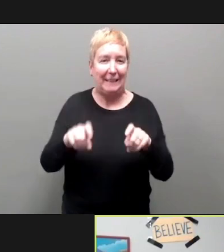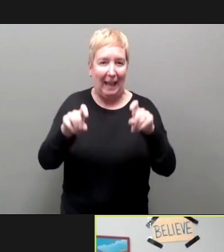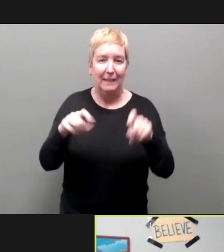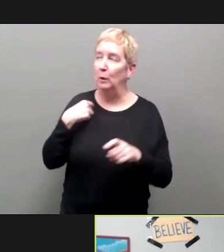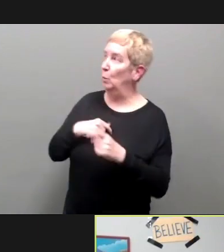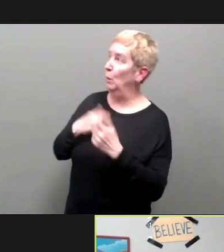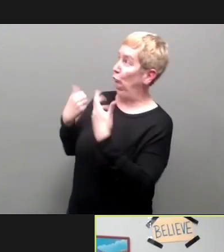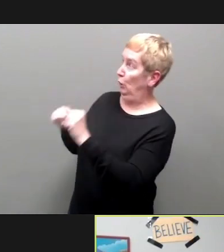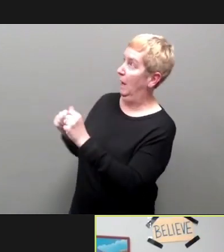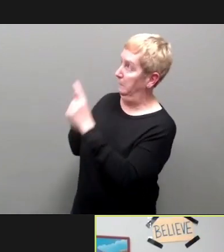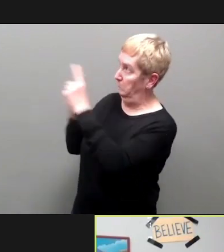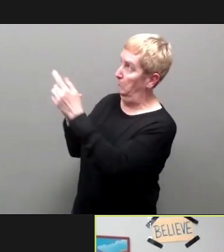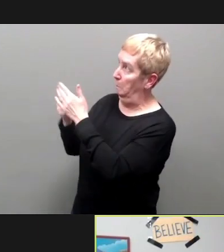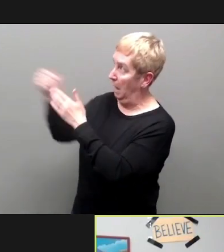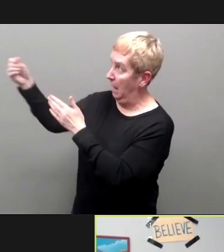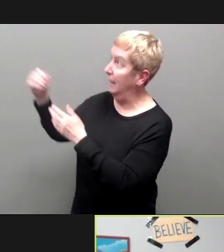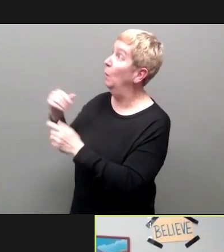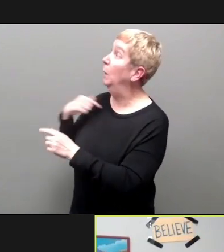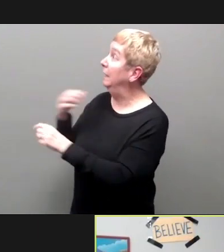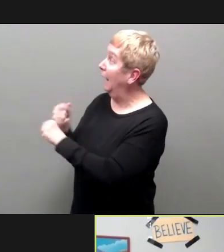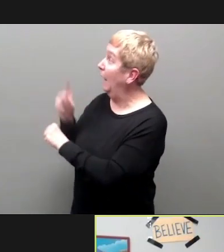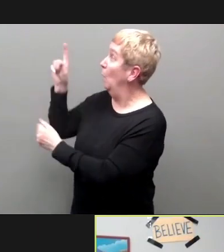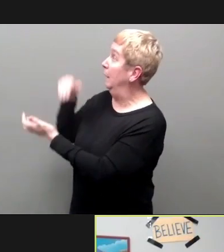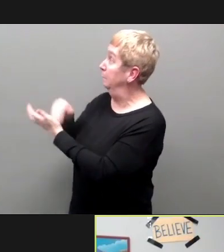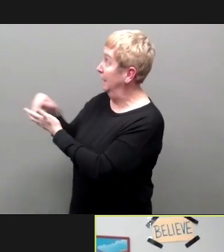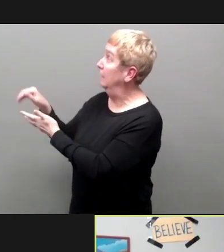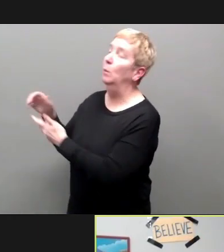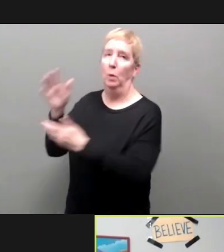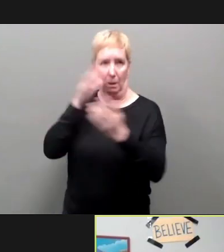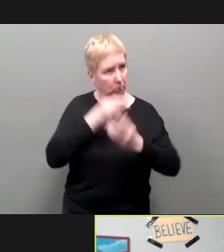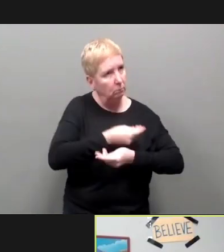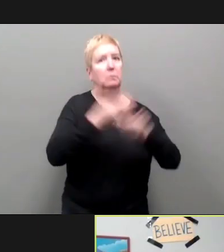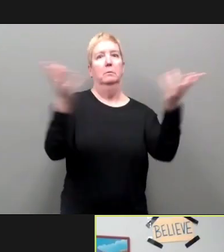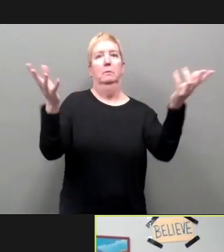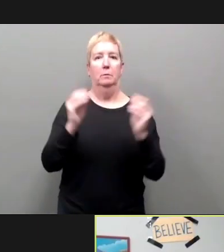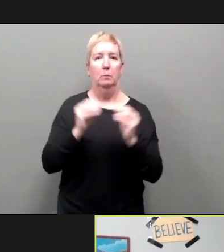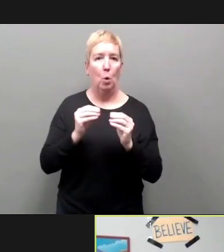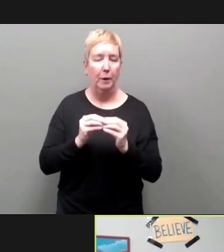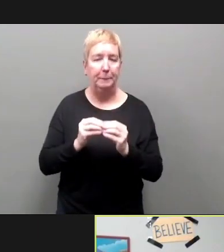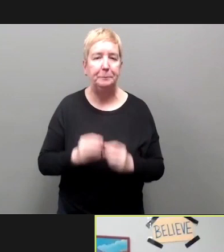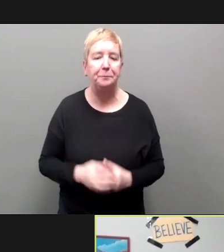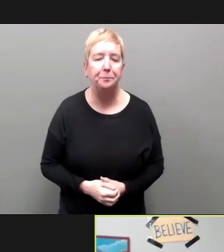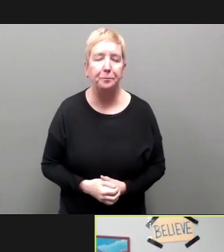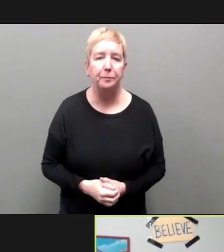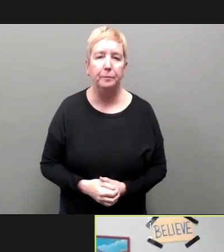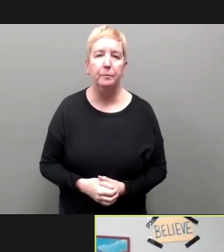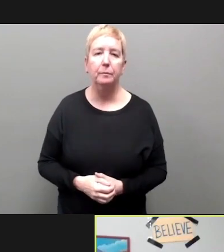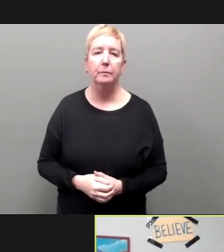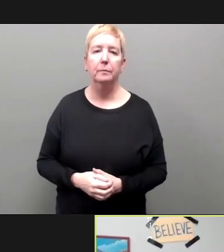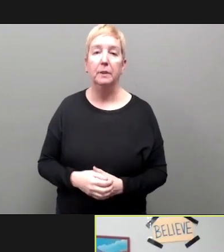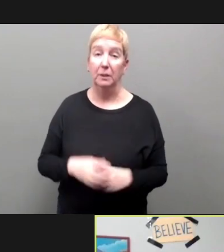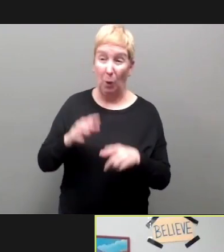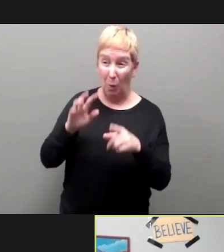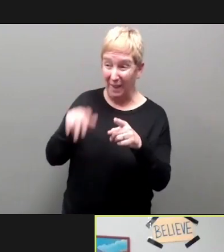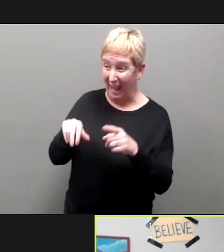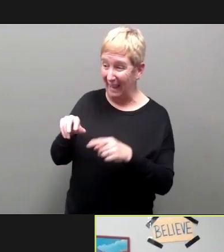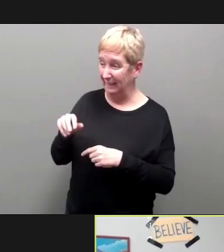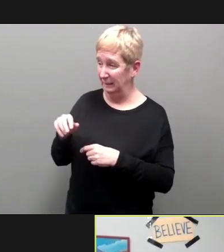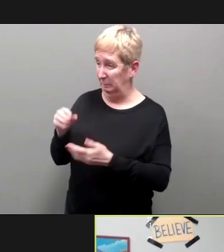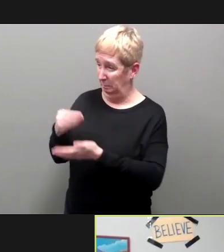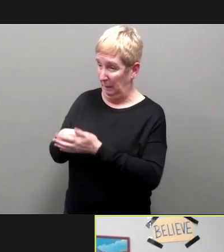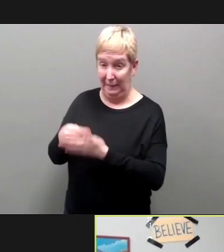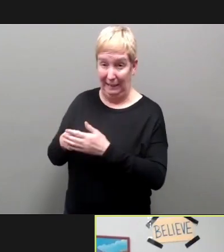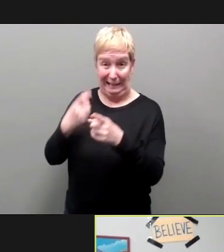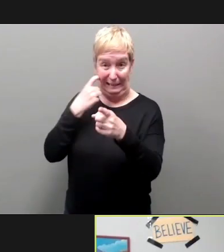So we are doing that. So I'm not sure if that 16K is for that, but it is part of the allocations we're